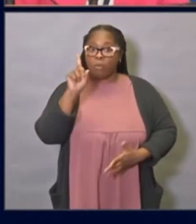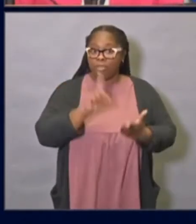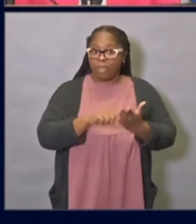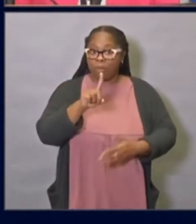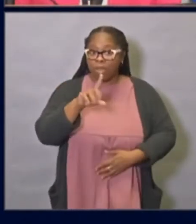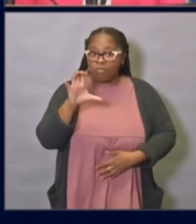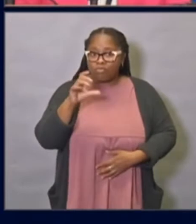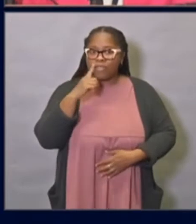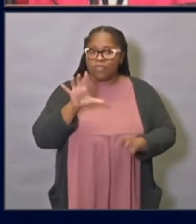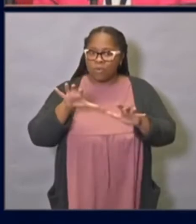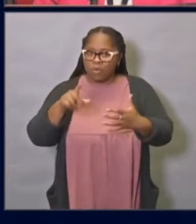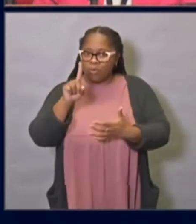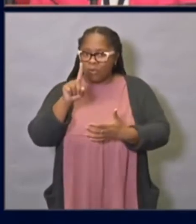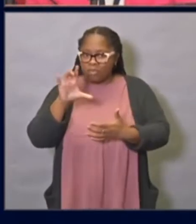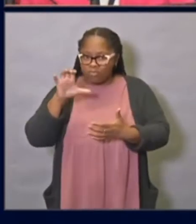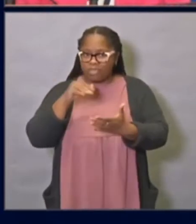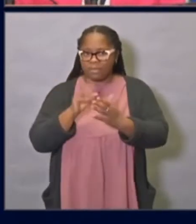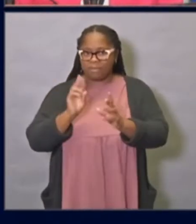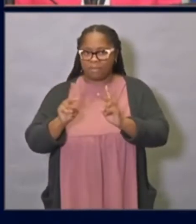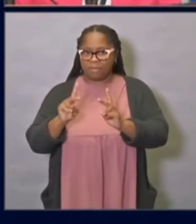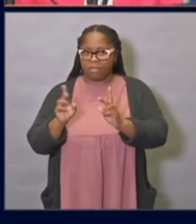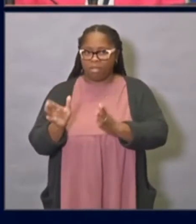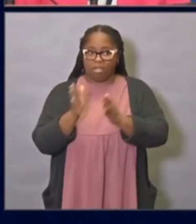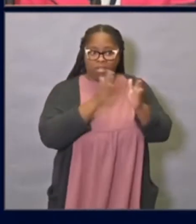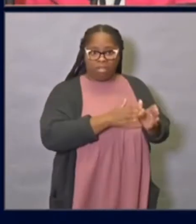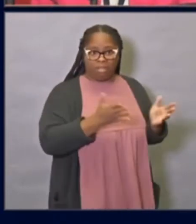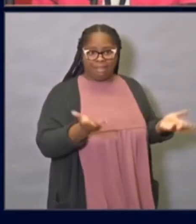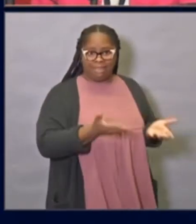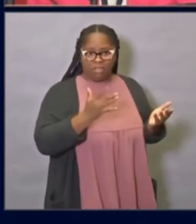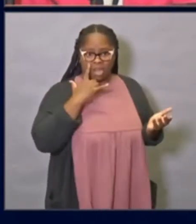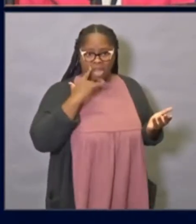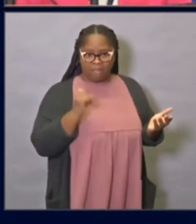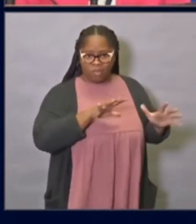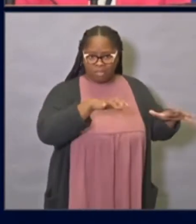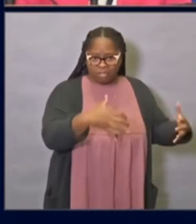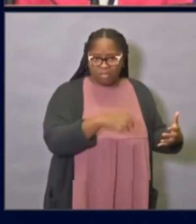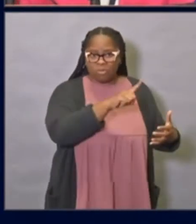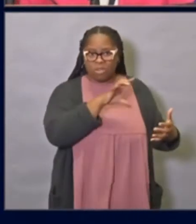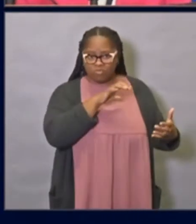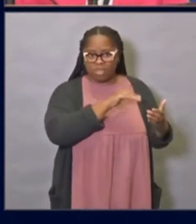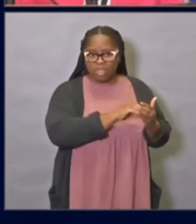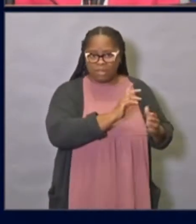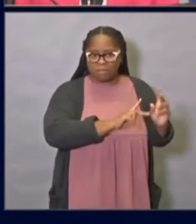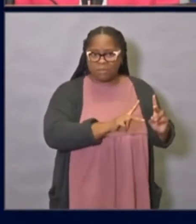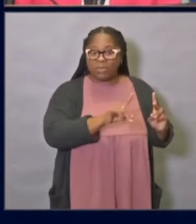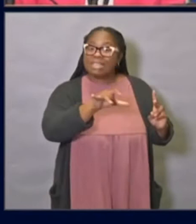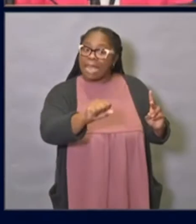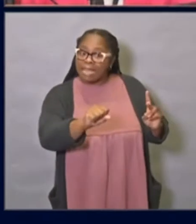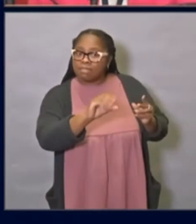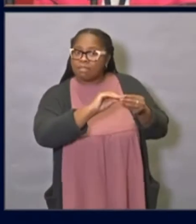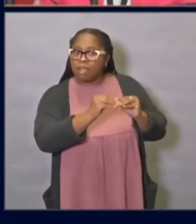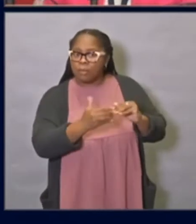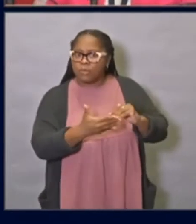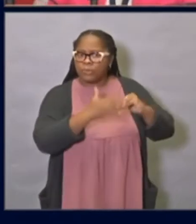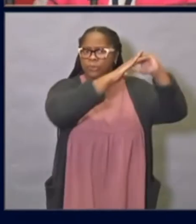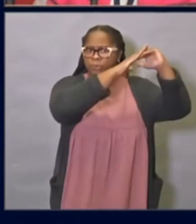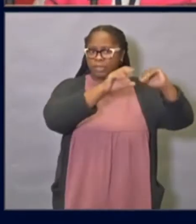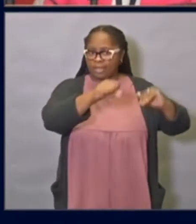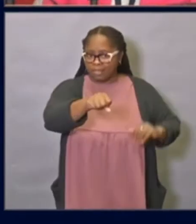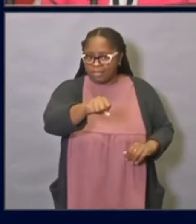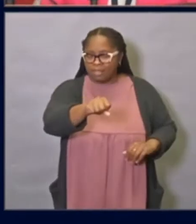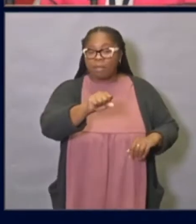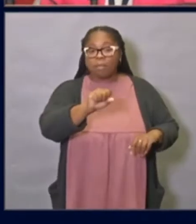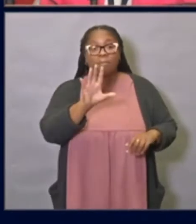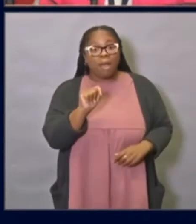100,000 people. Here in California, in spite of the fact that, as you can see, we're surging, Our